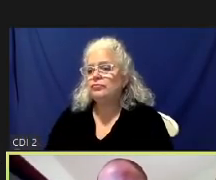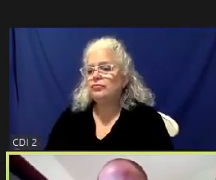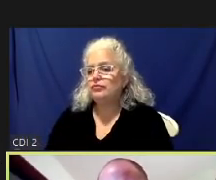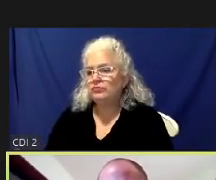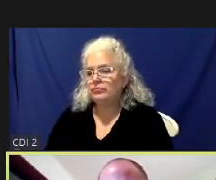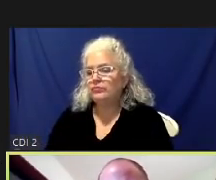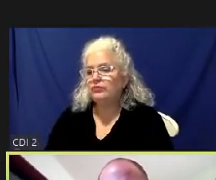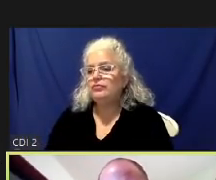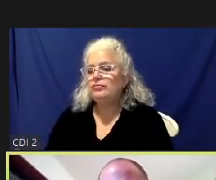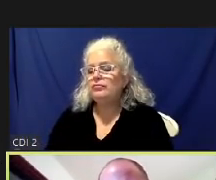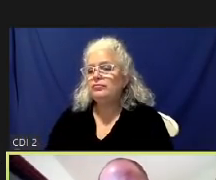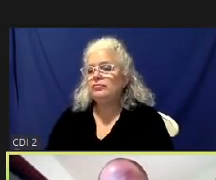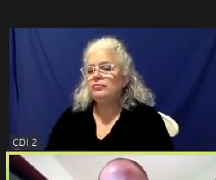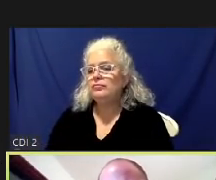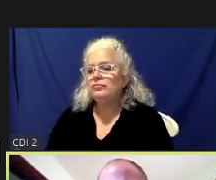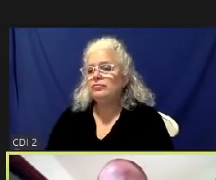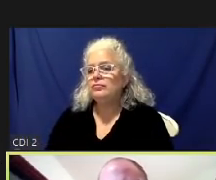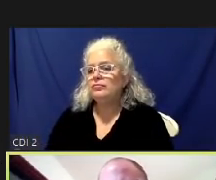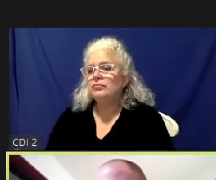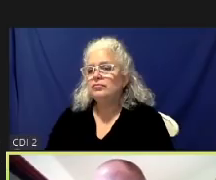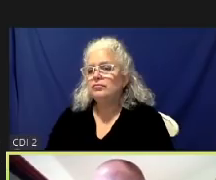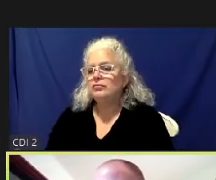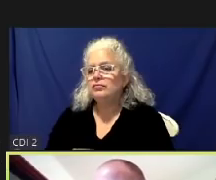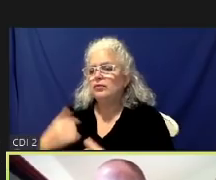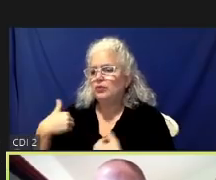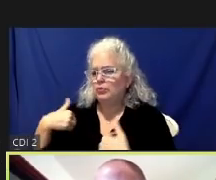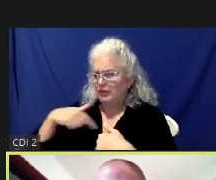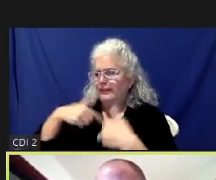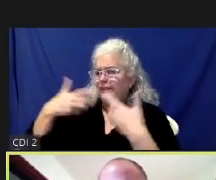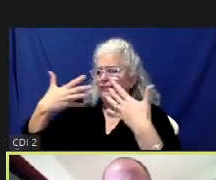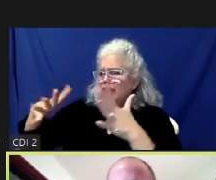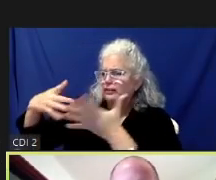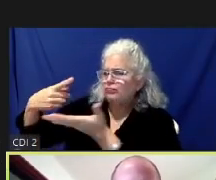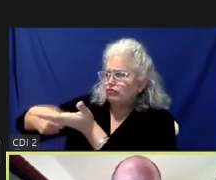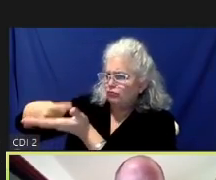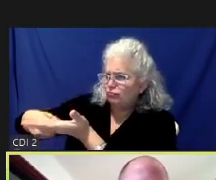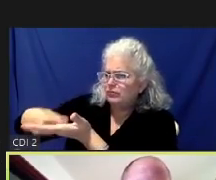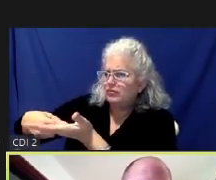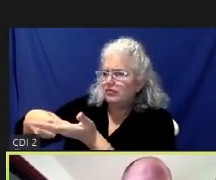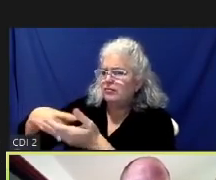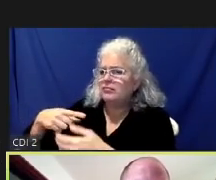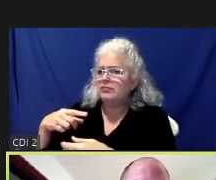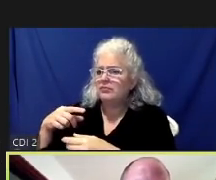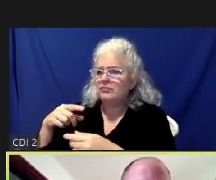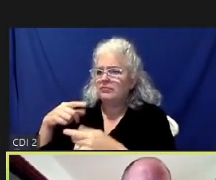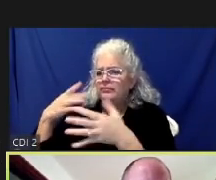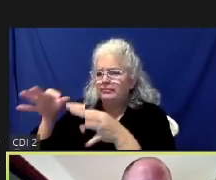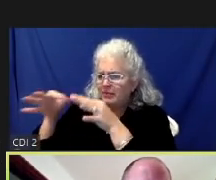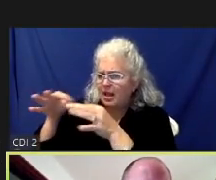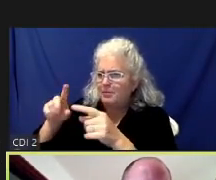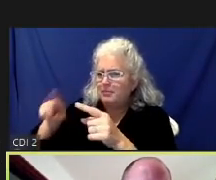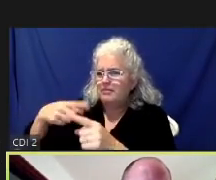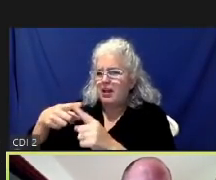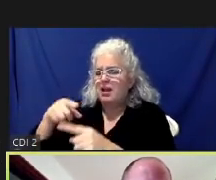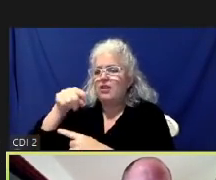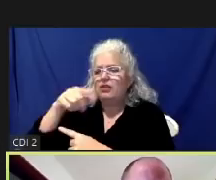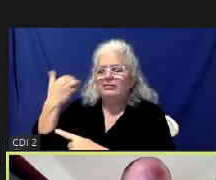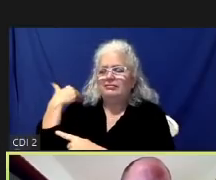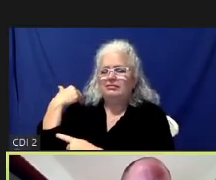have heard our description of these phases. So I won't get too into the weeds with this, but we